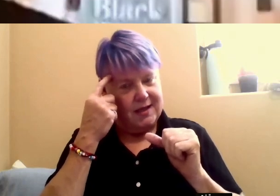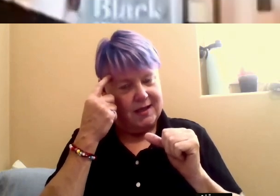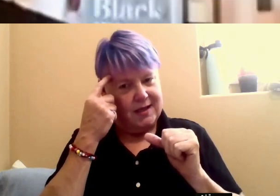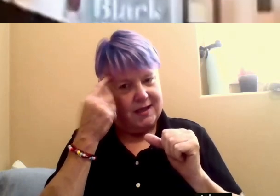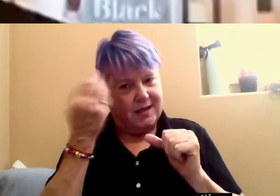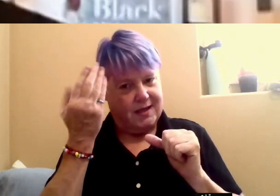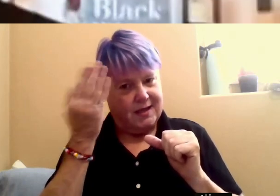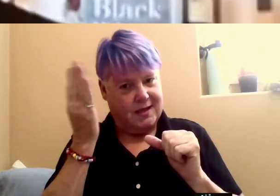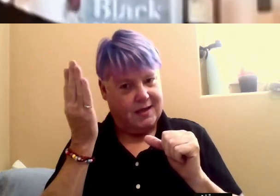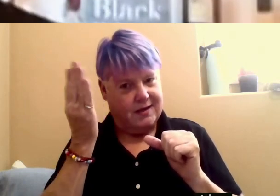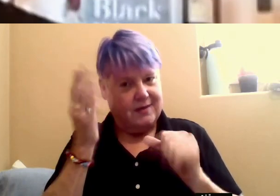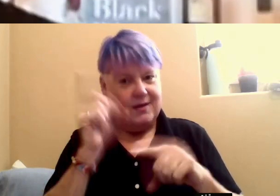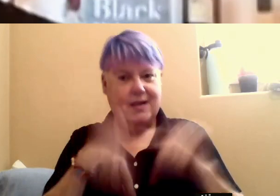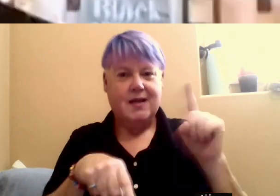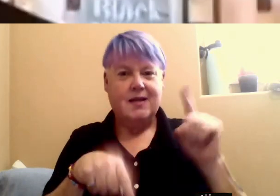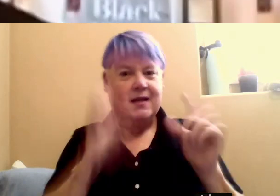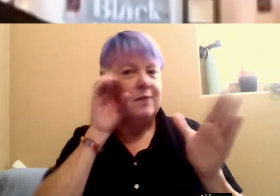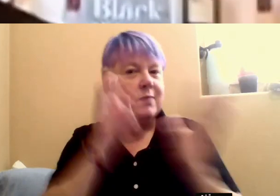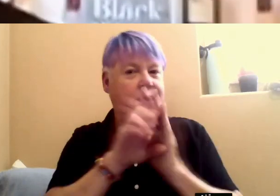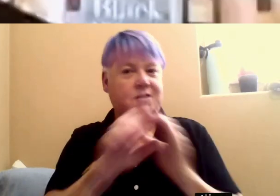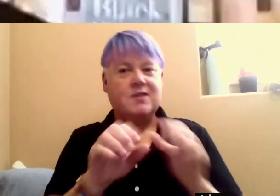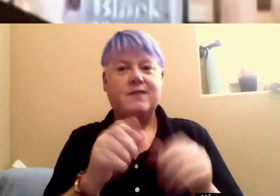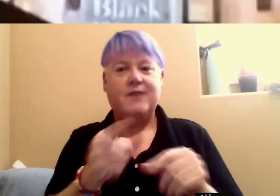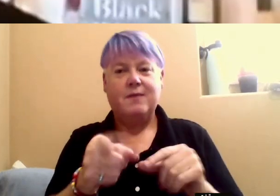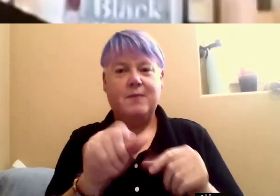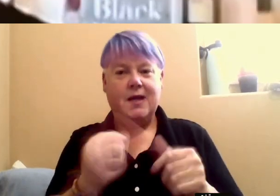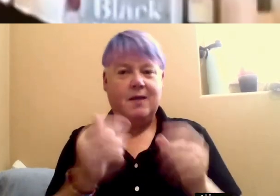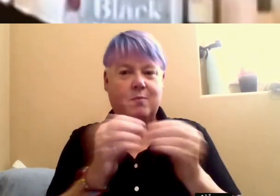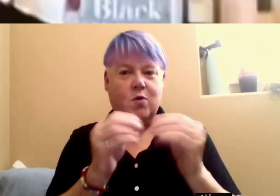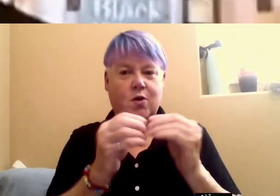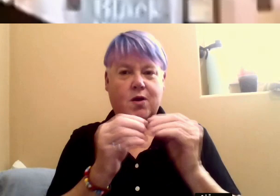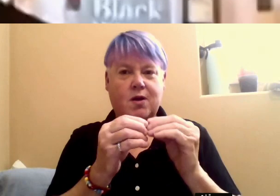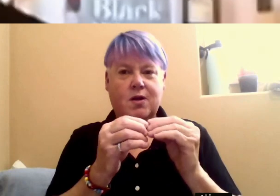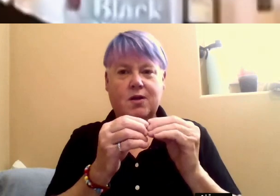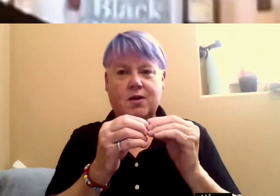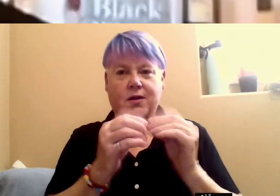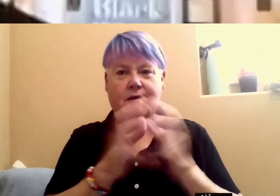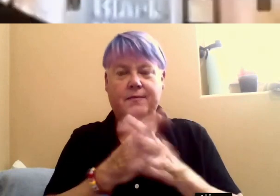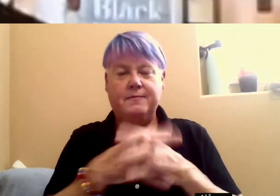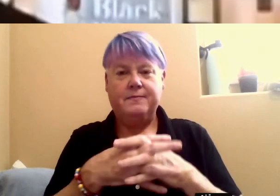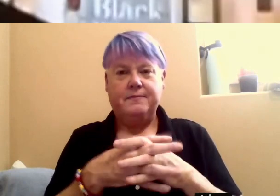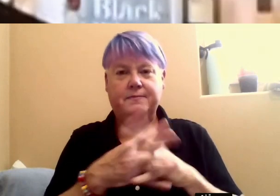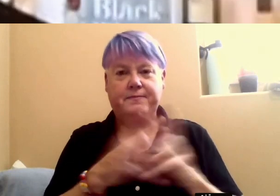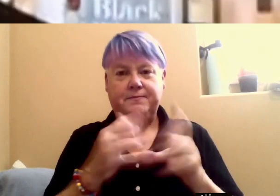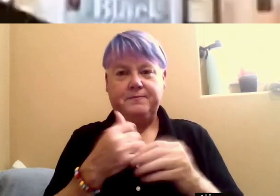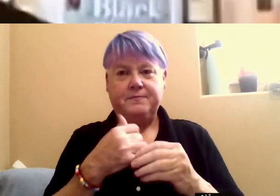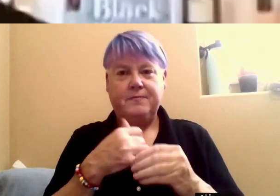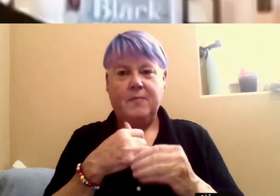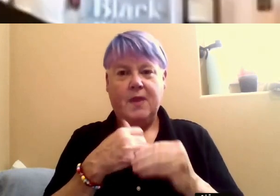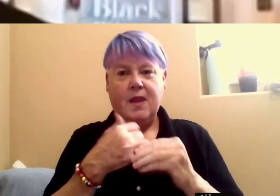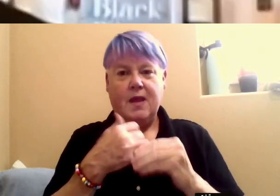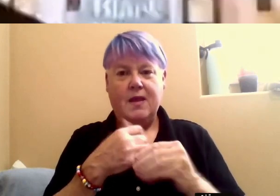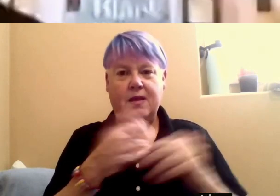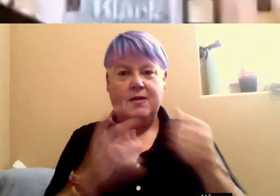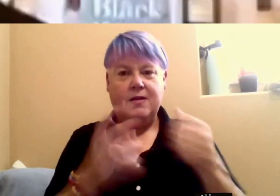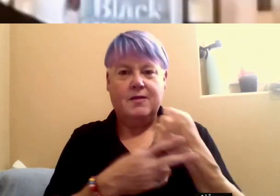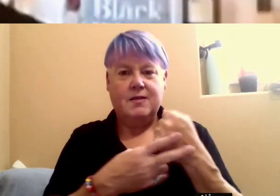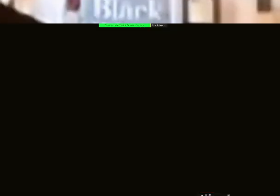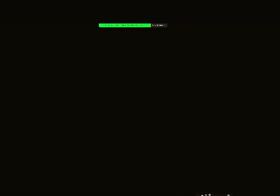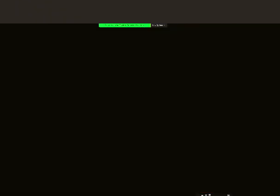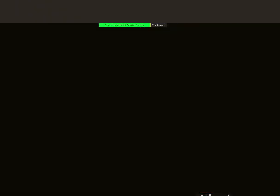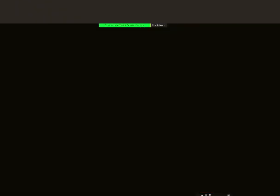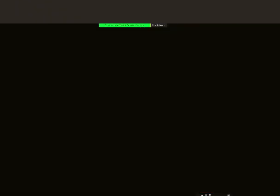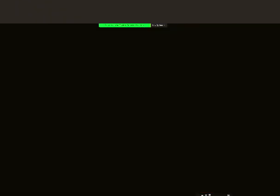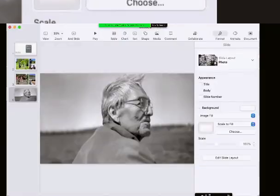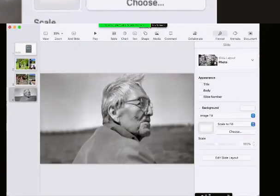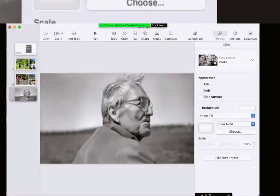I can't take pictures of him anymore. So, here it is. Yeah, I took this picture like on a